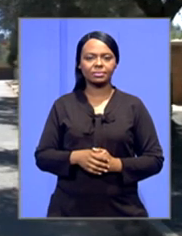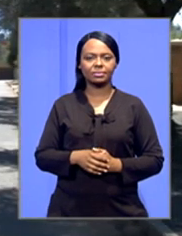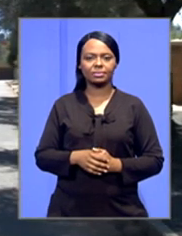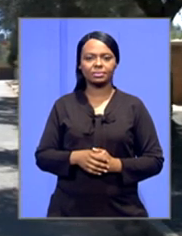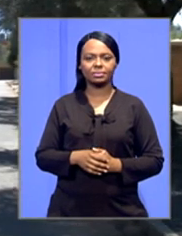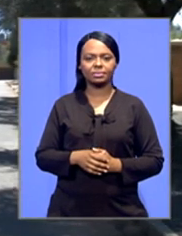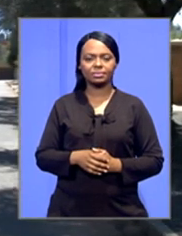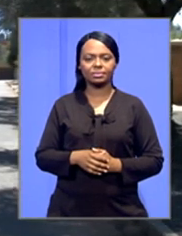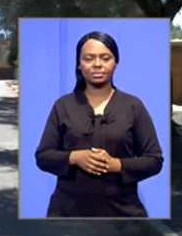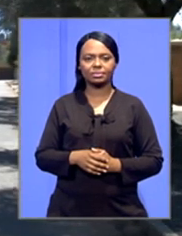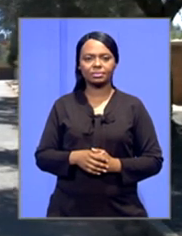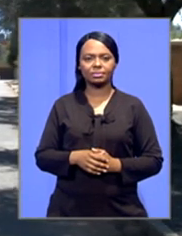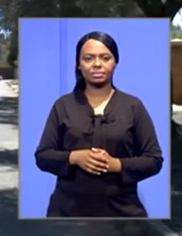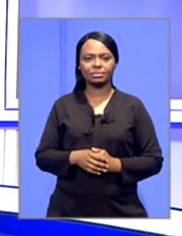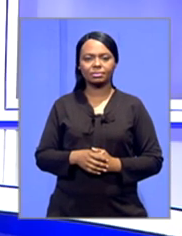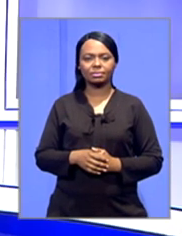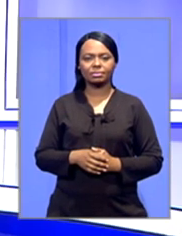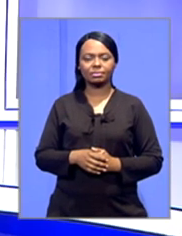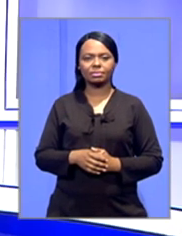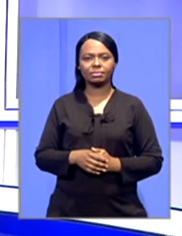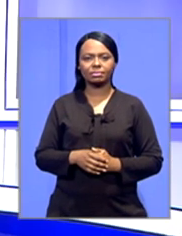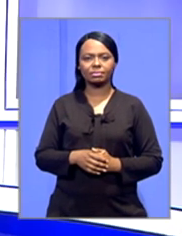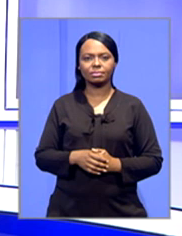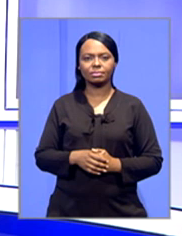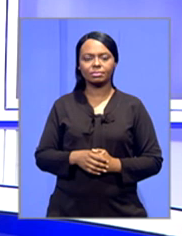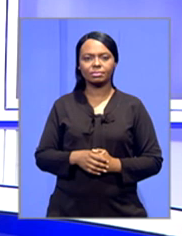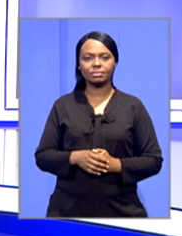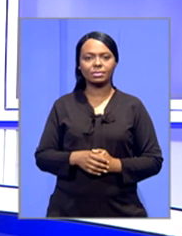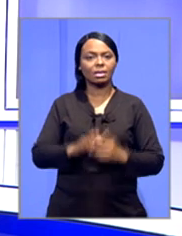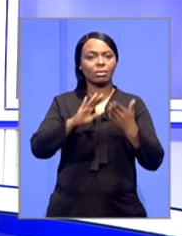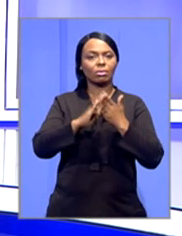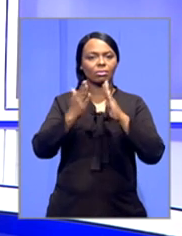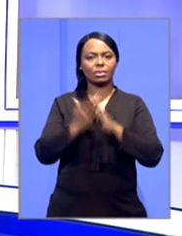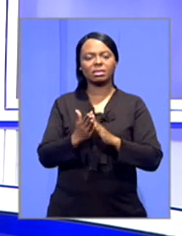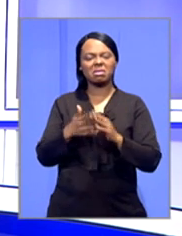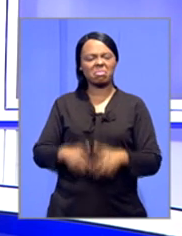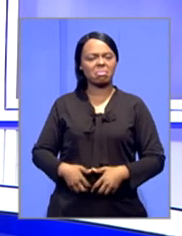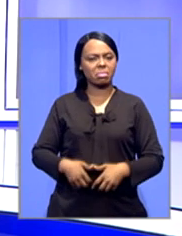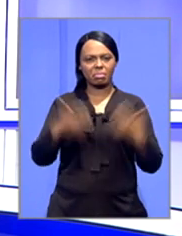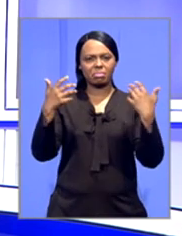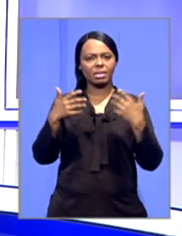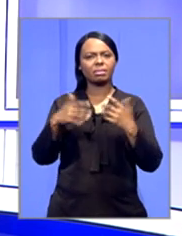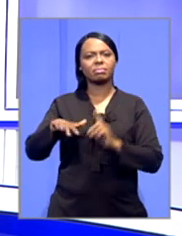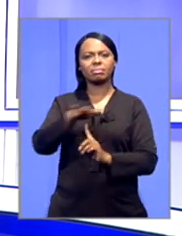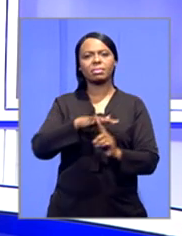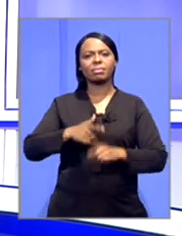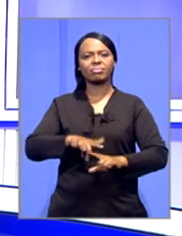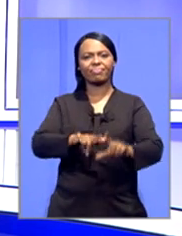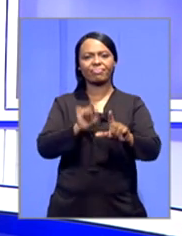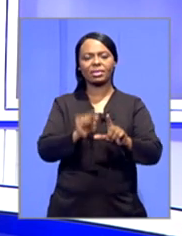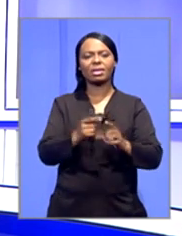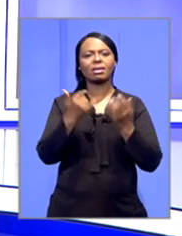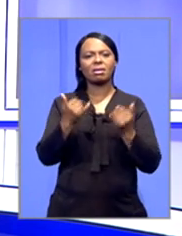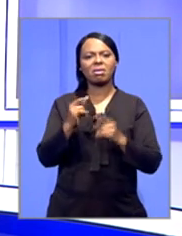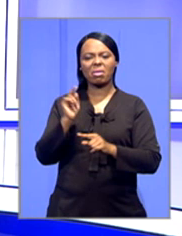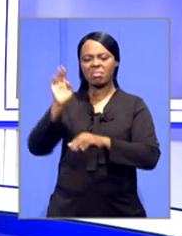Gadebe, ditaba tsa SABC, Kimberley. Baagi bao ba shakgetseng ba kwa senwa barwana kwa Limpopo ba